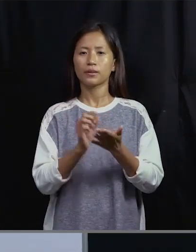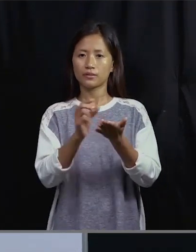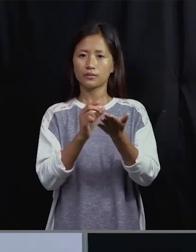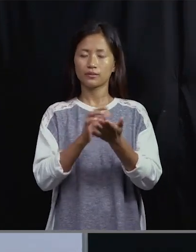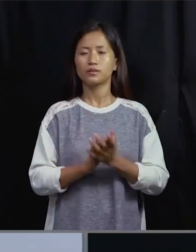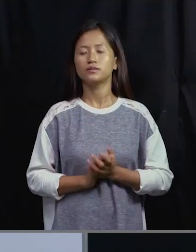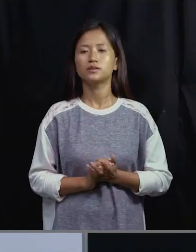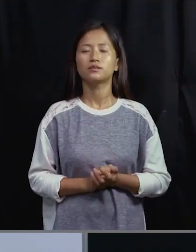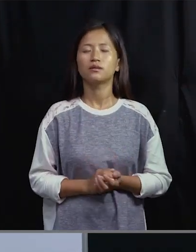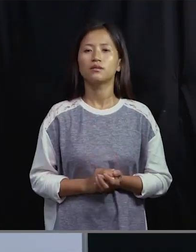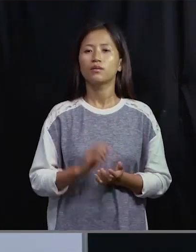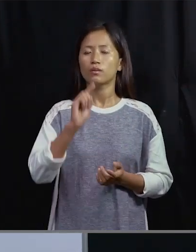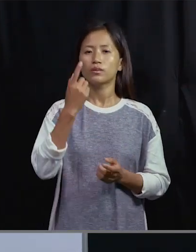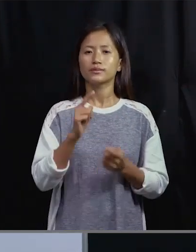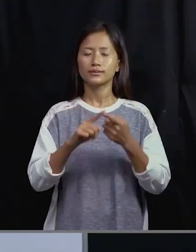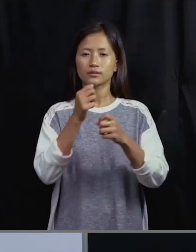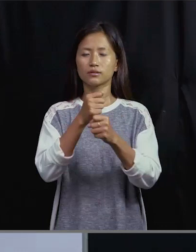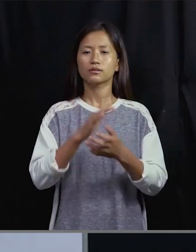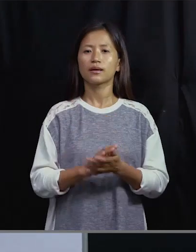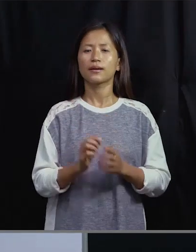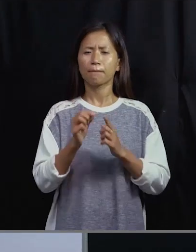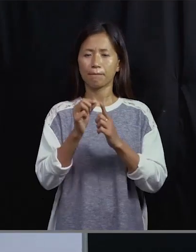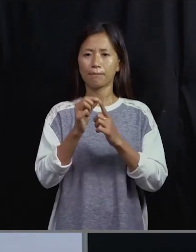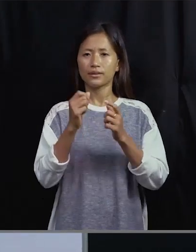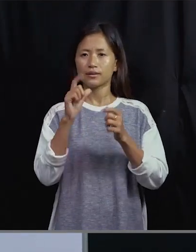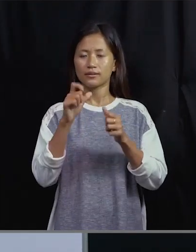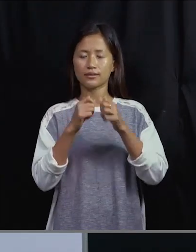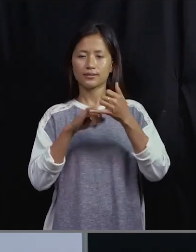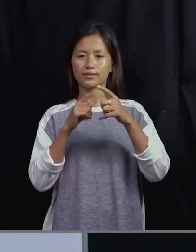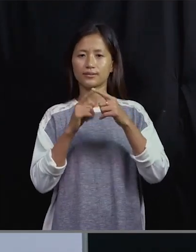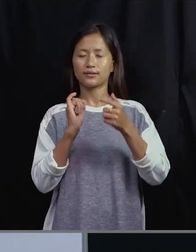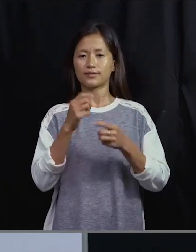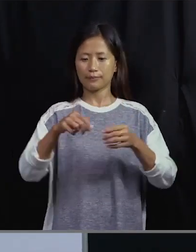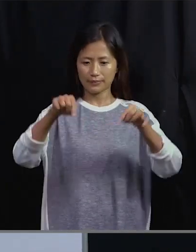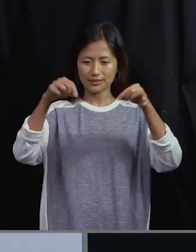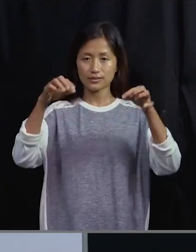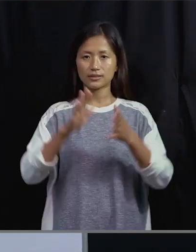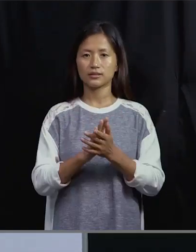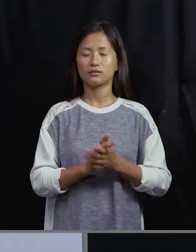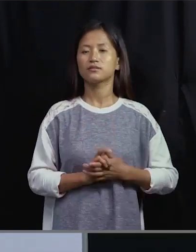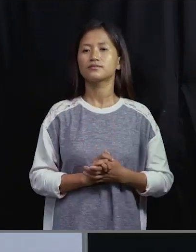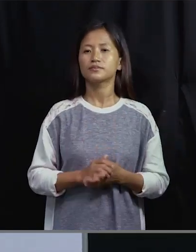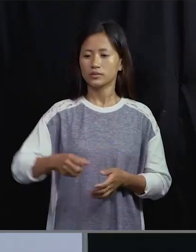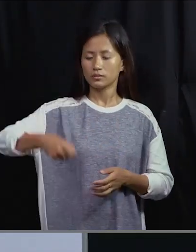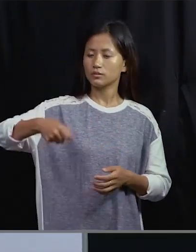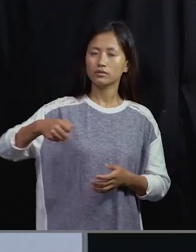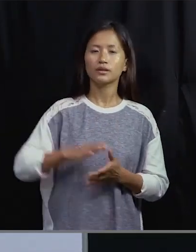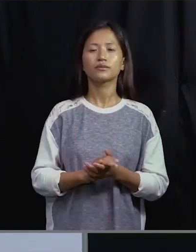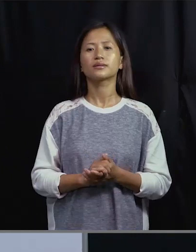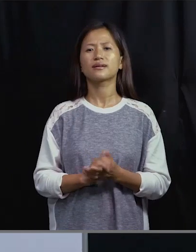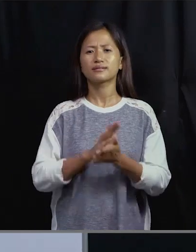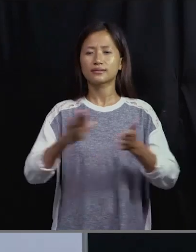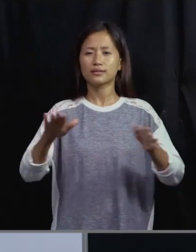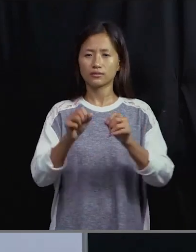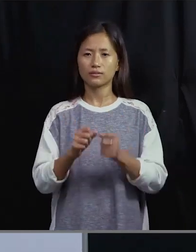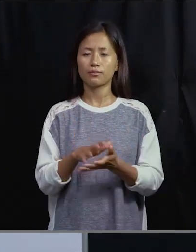from rubber. Then one example is also again plastic. Plastic is also an intermediate goods, isn't it? The plastic that the final